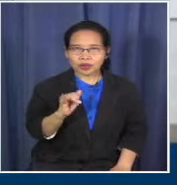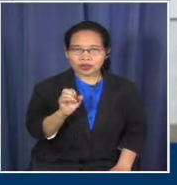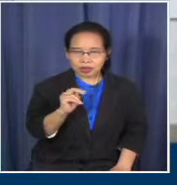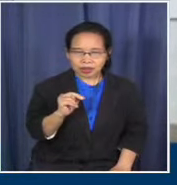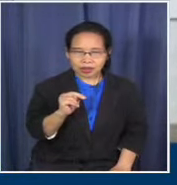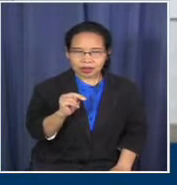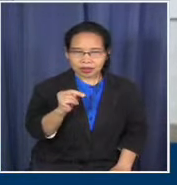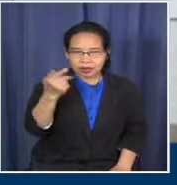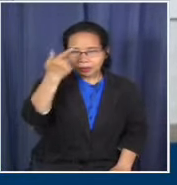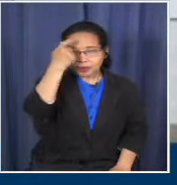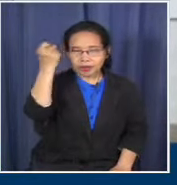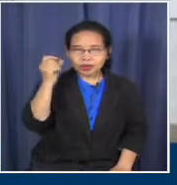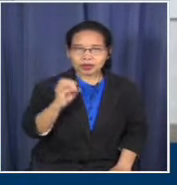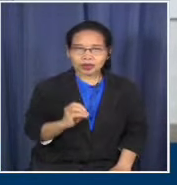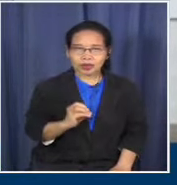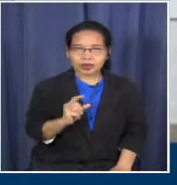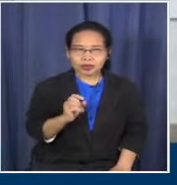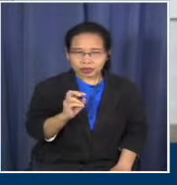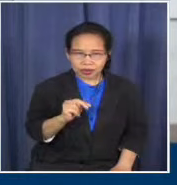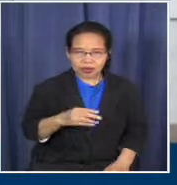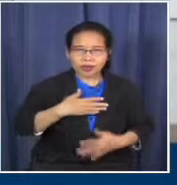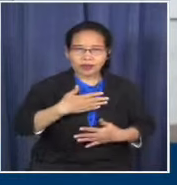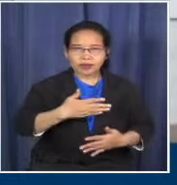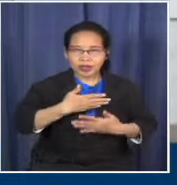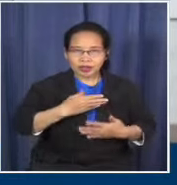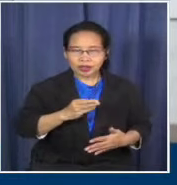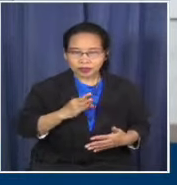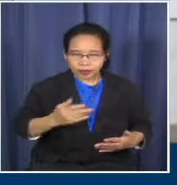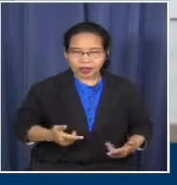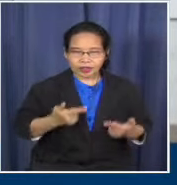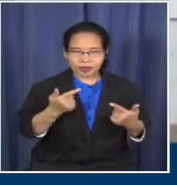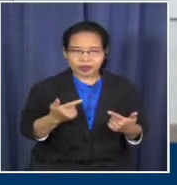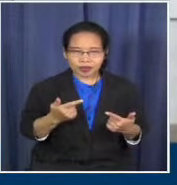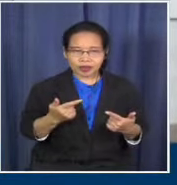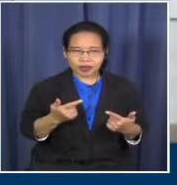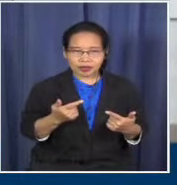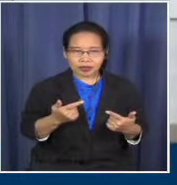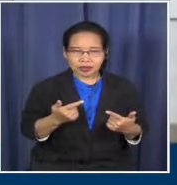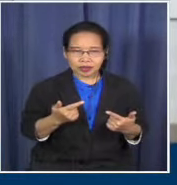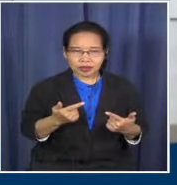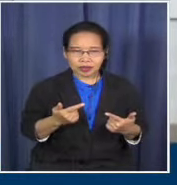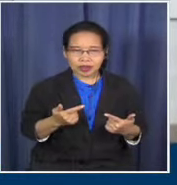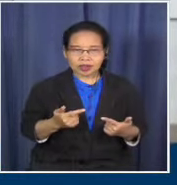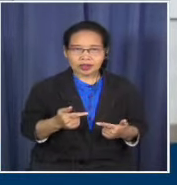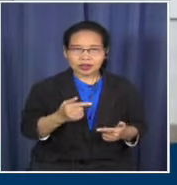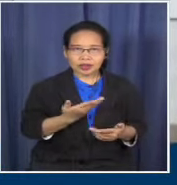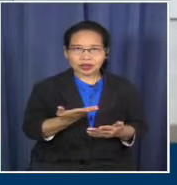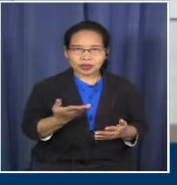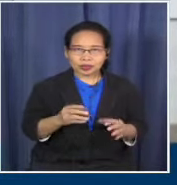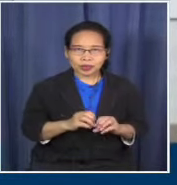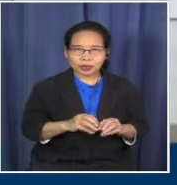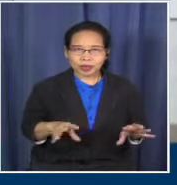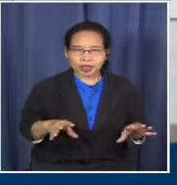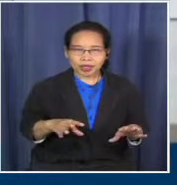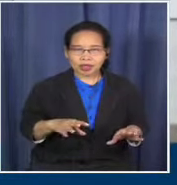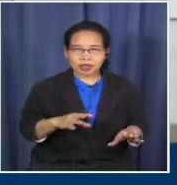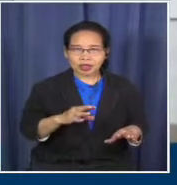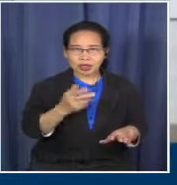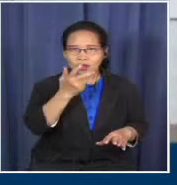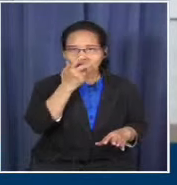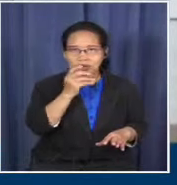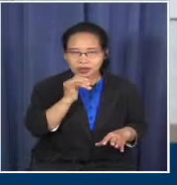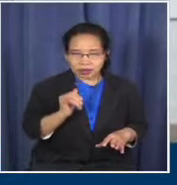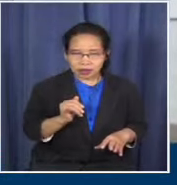One thing we are sure of, there is no oxygen there, because oxygen is the breath of life. When you